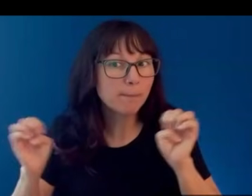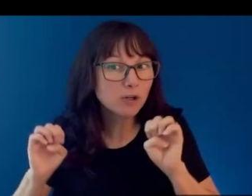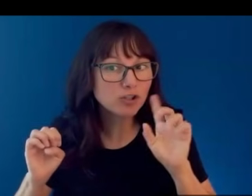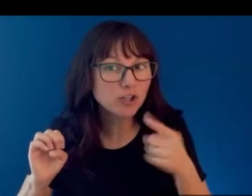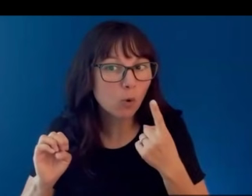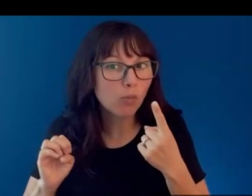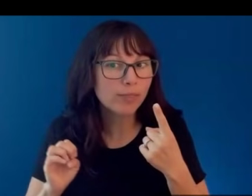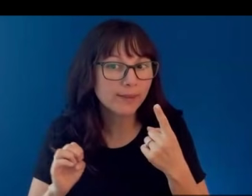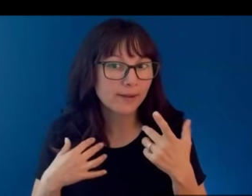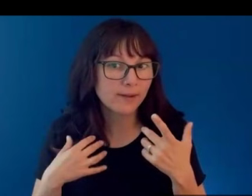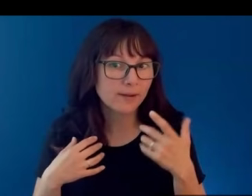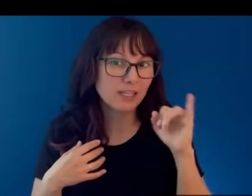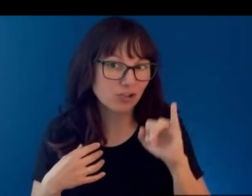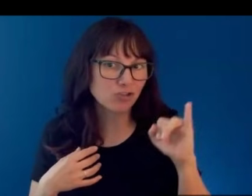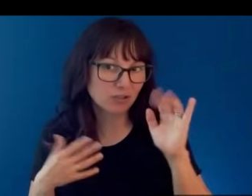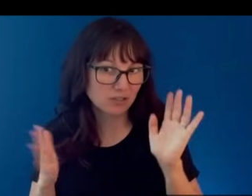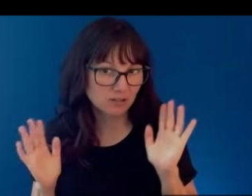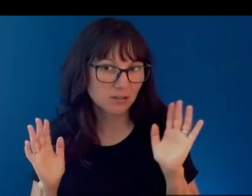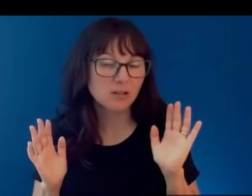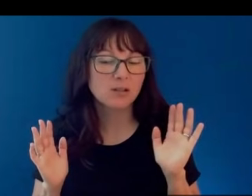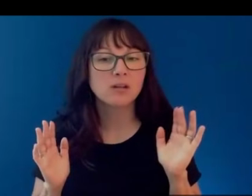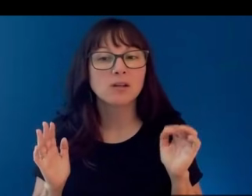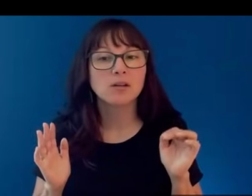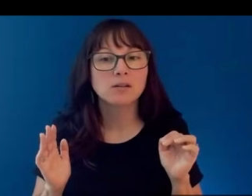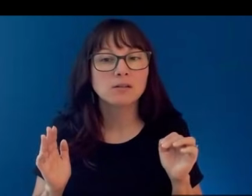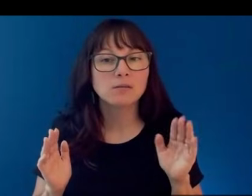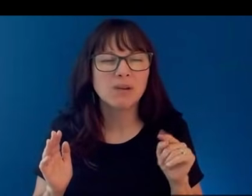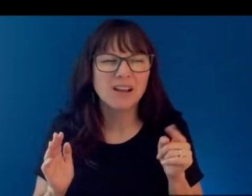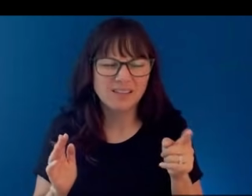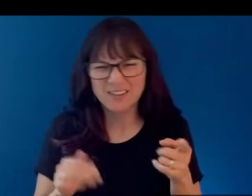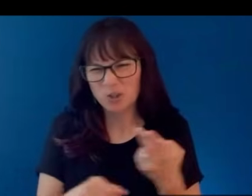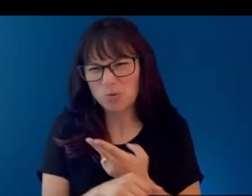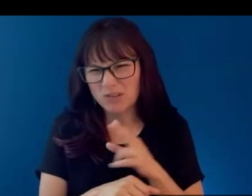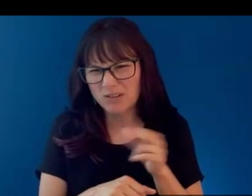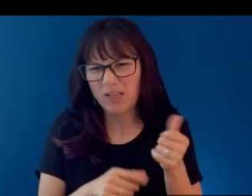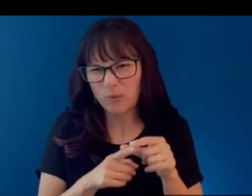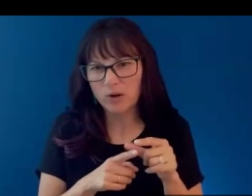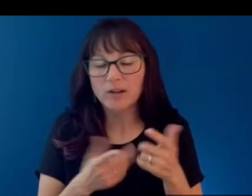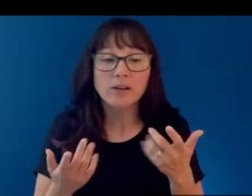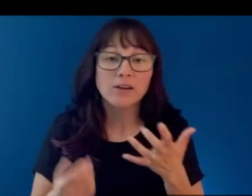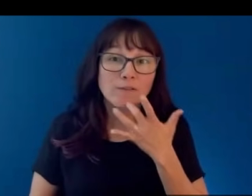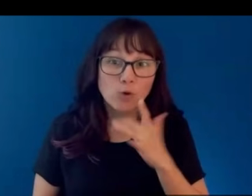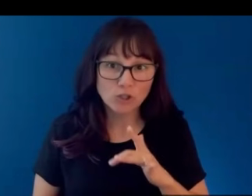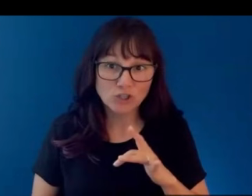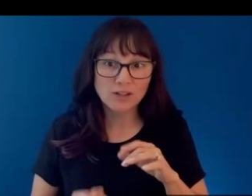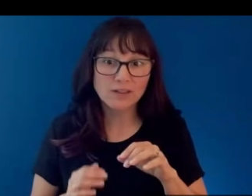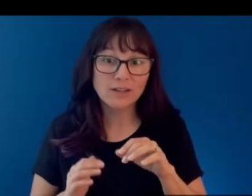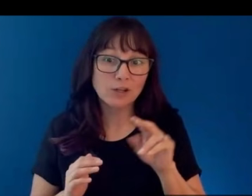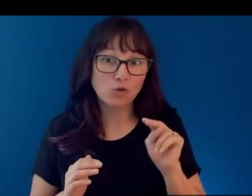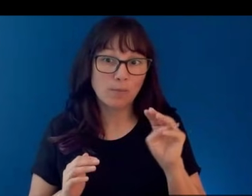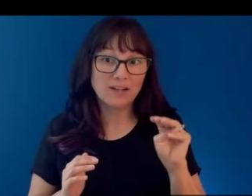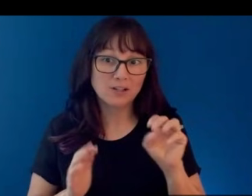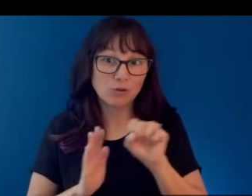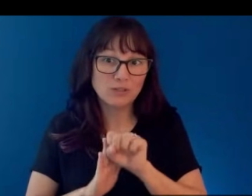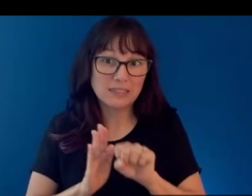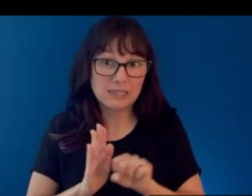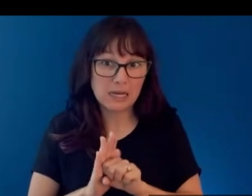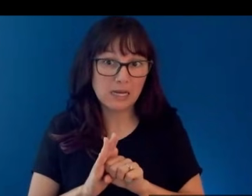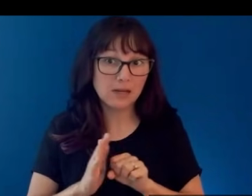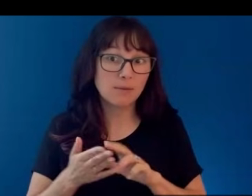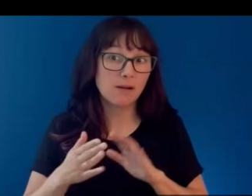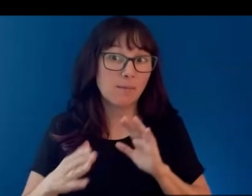emergency care only, although they used a different word. Fortunately, the state of New Mexico stepped